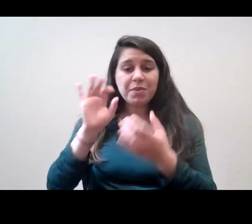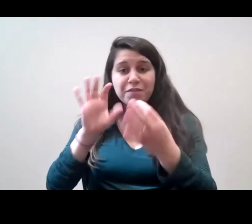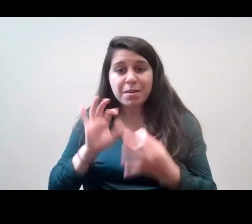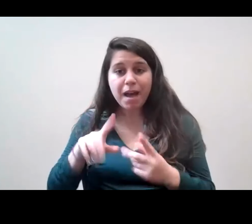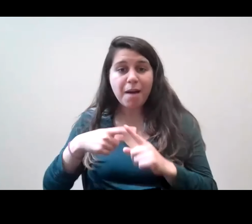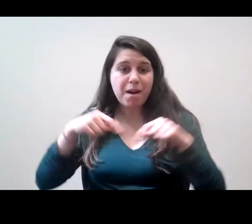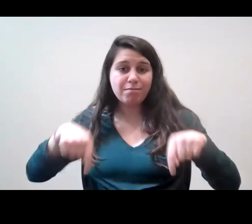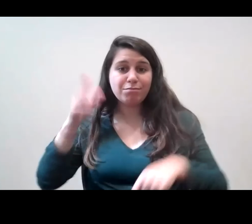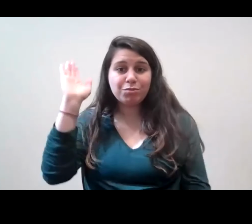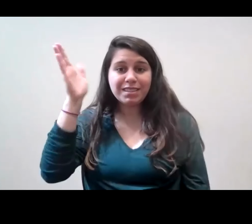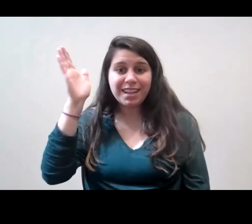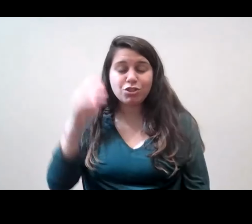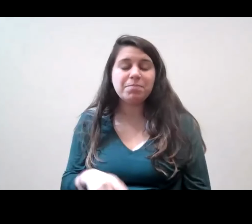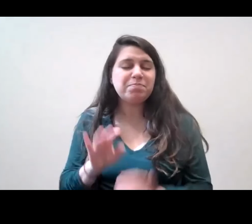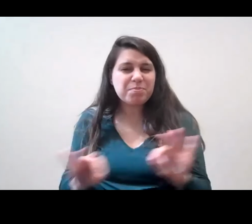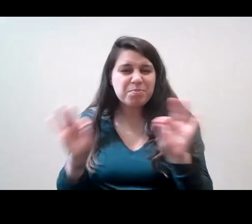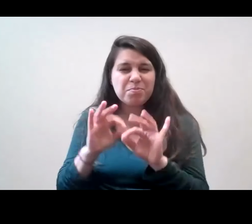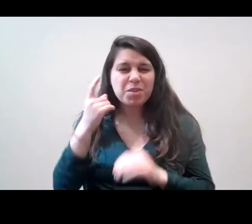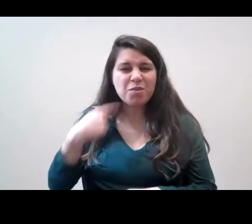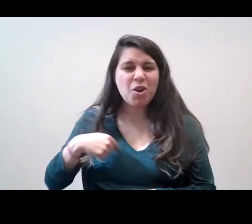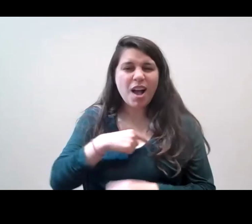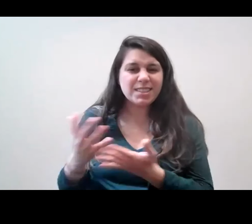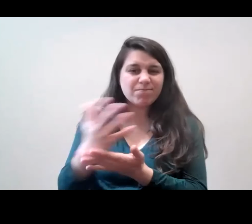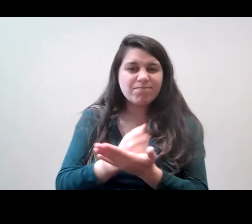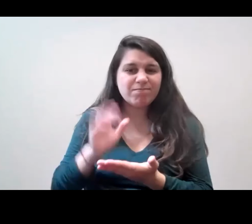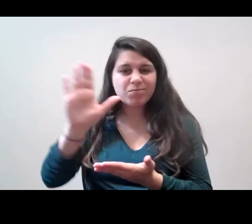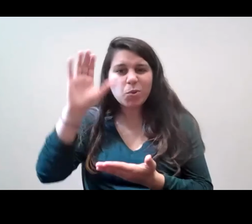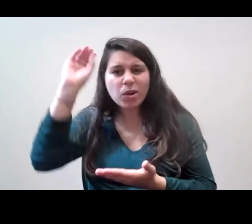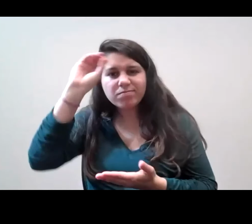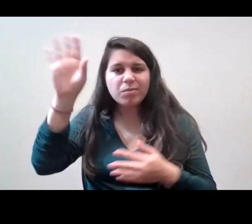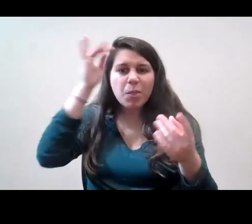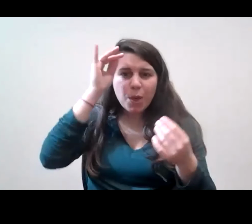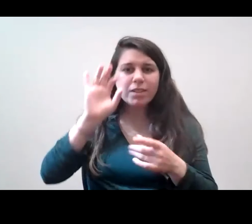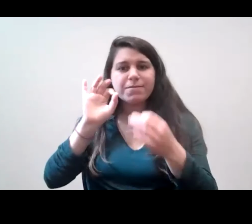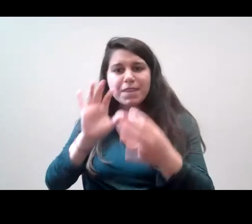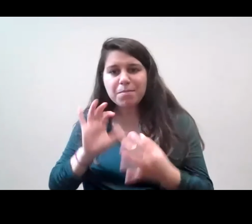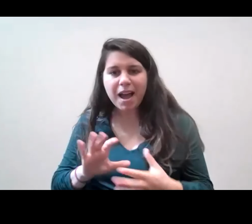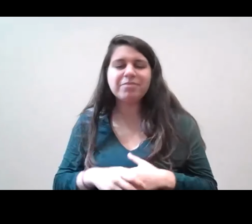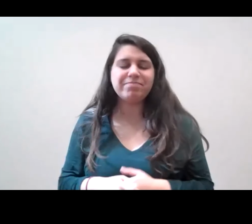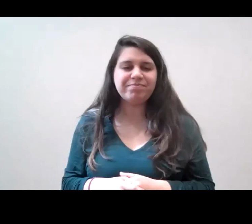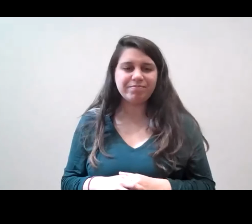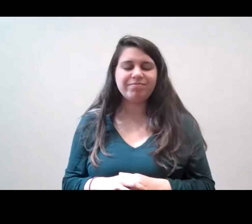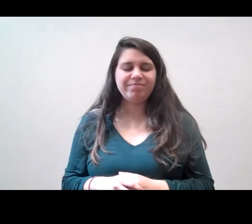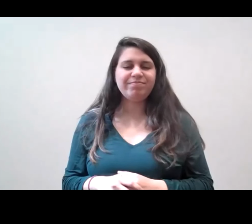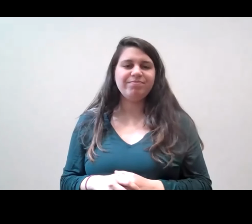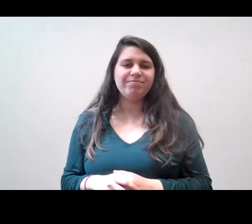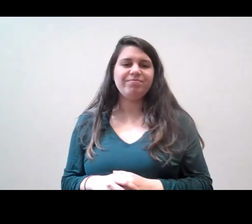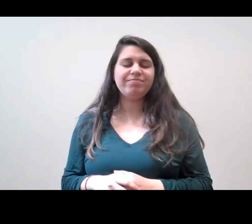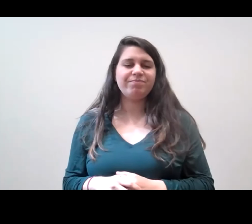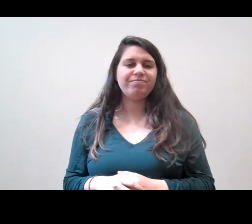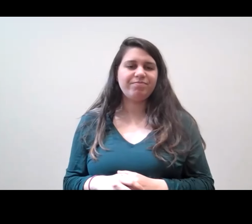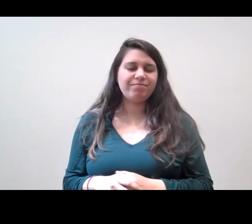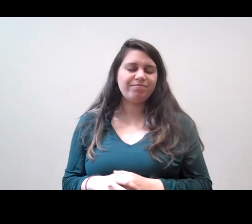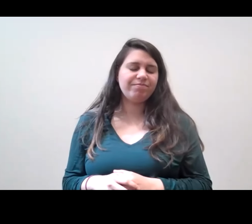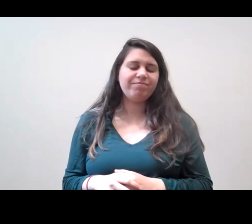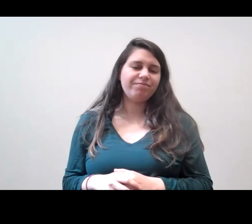presentation today, and it's very important for us to have that kind of feedback to continue providing the best presentations we can